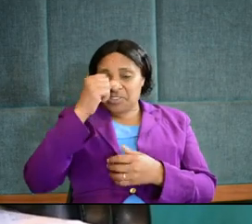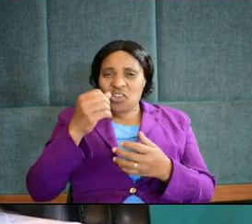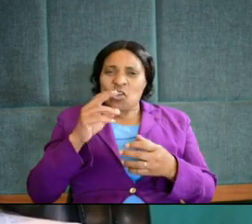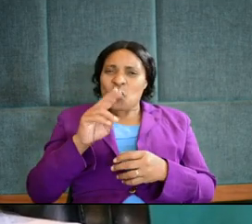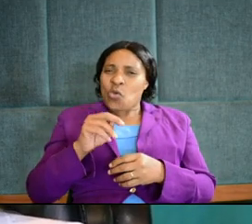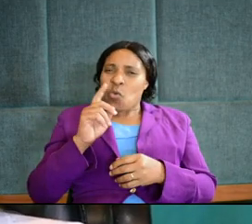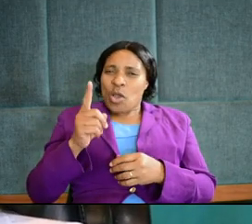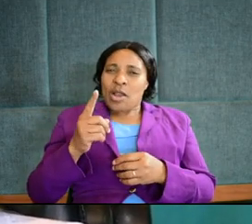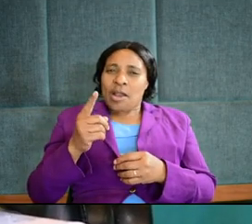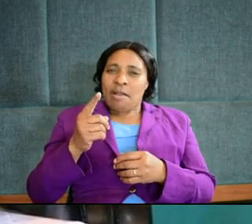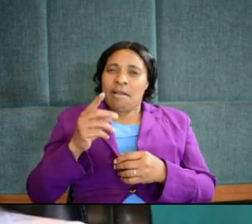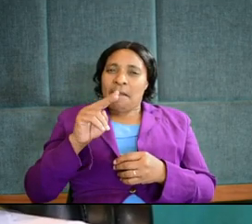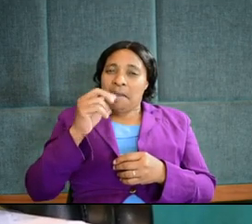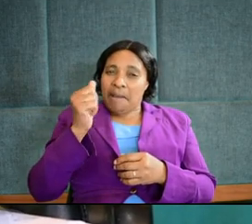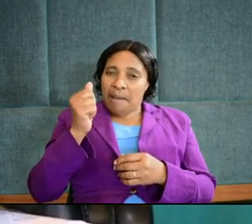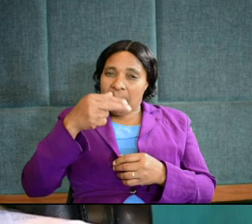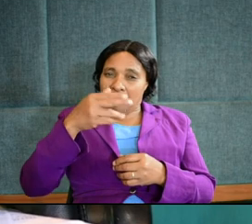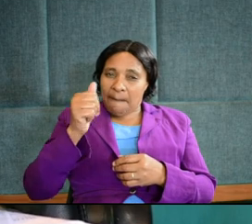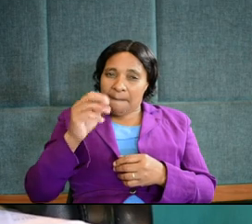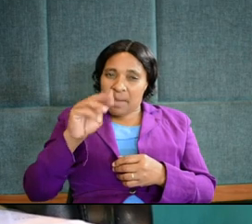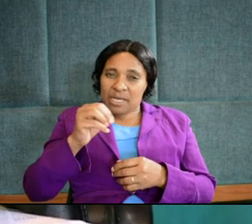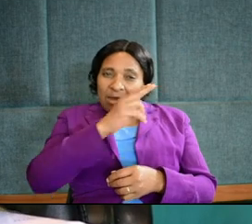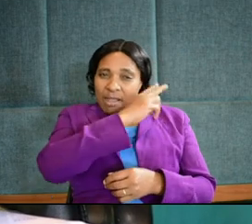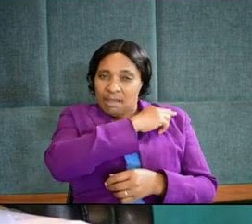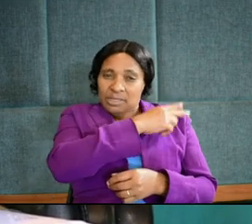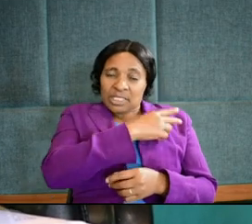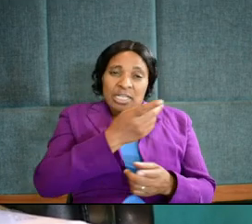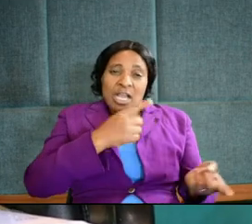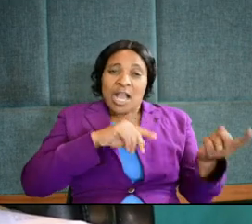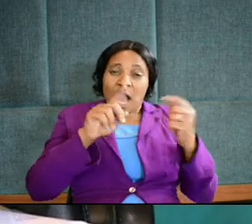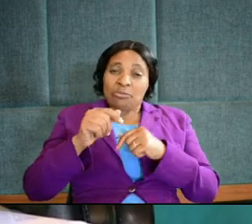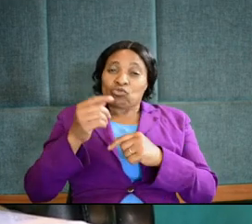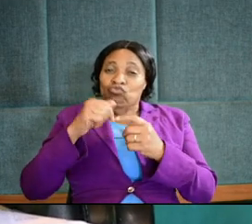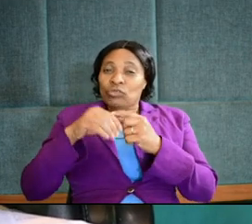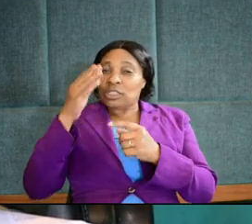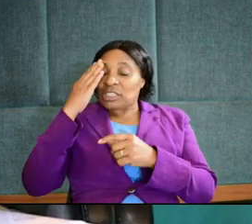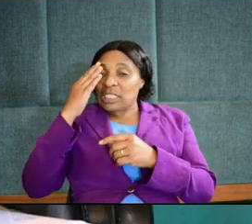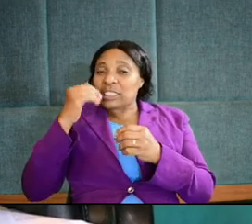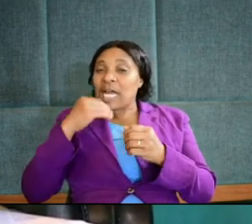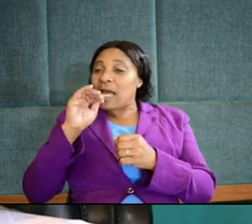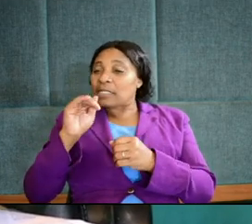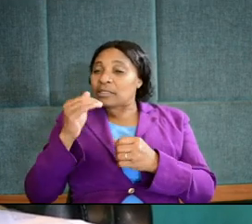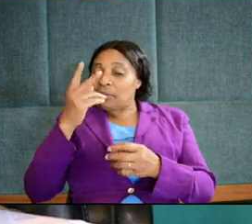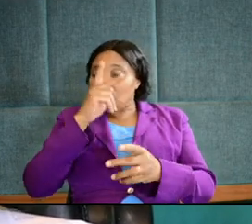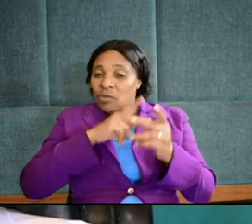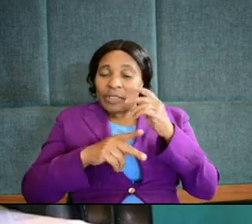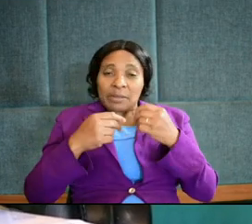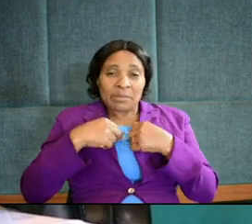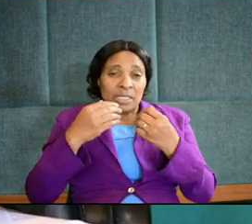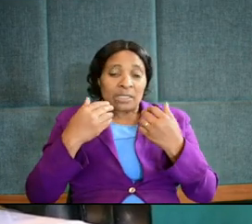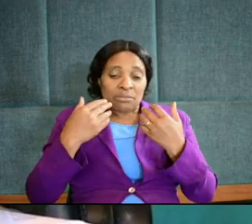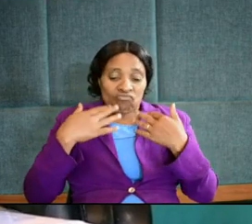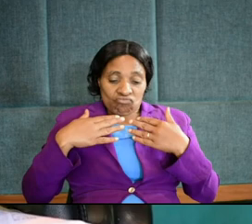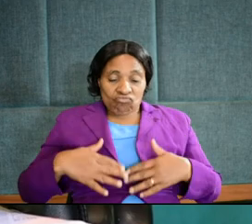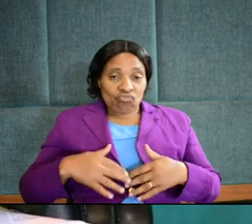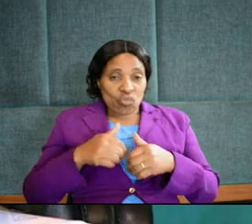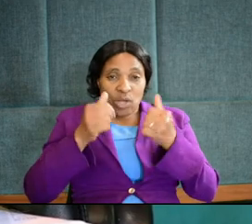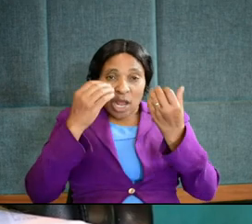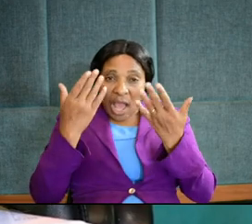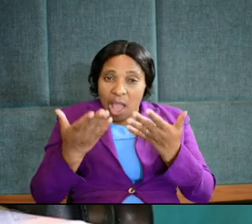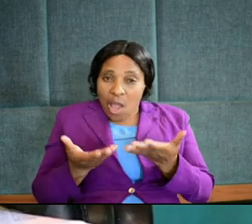Israel, he has leprosy, and then he asks the prophet, what shall I do to be healed? And Elisha tells him, go to